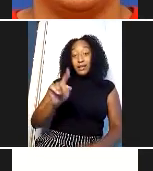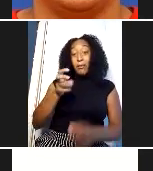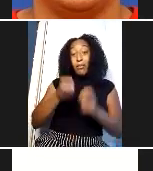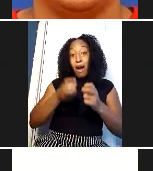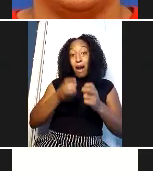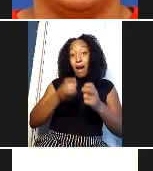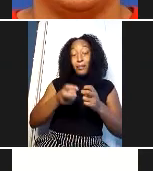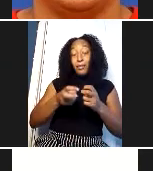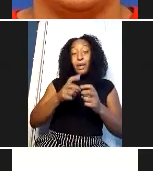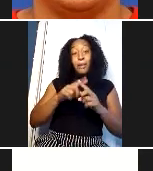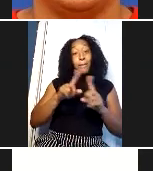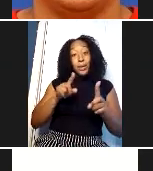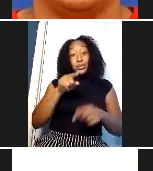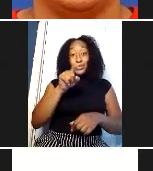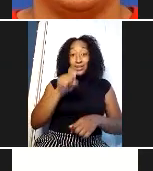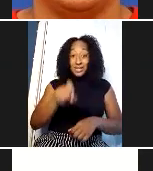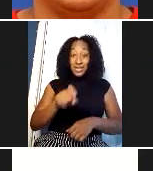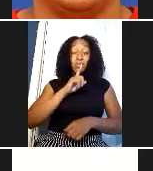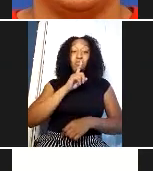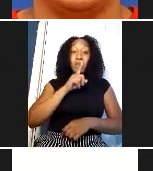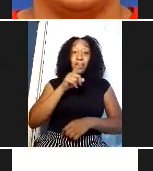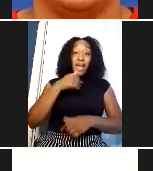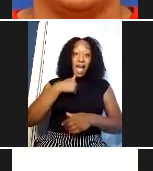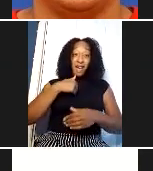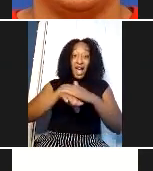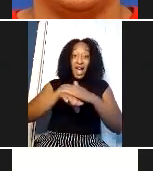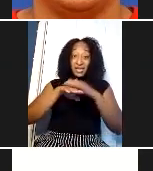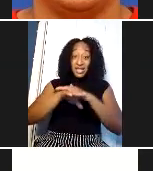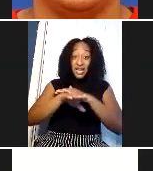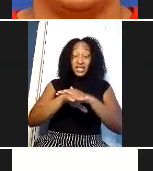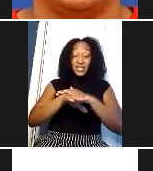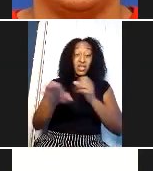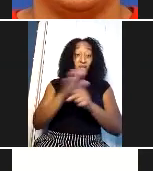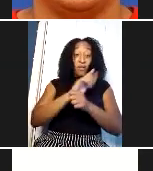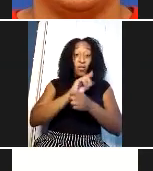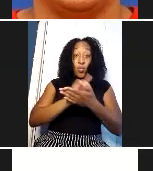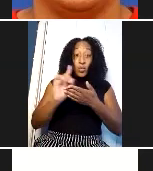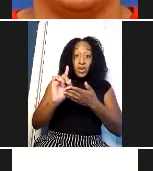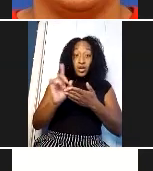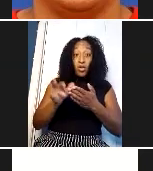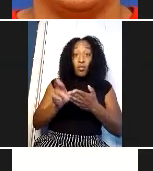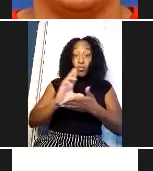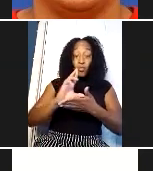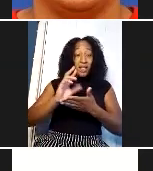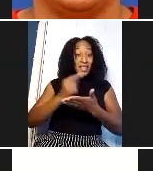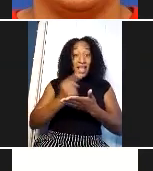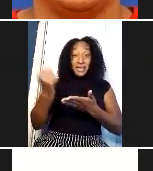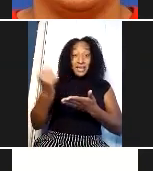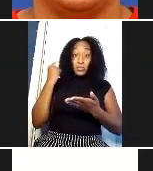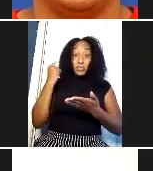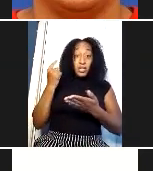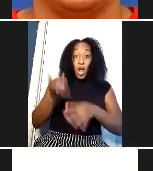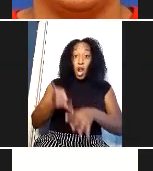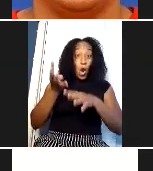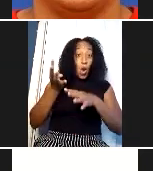some point you're gonna really need to have access to the weekly overview, because if you do. It was loading last week. It's just, I don't know, for some reason it's not loading today. I don't know what's going on